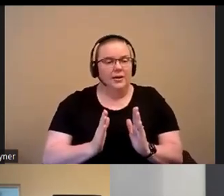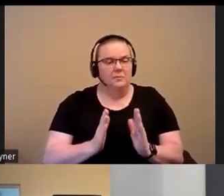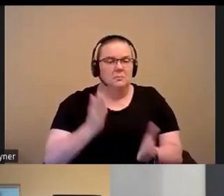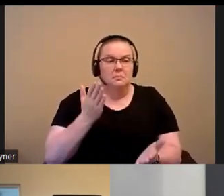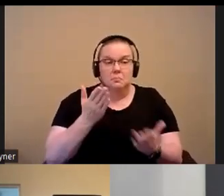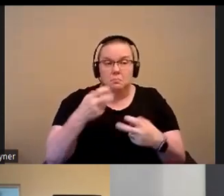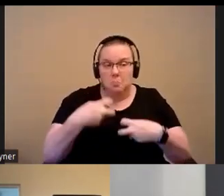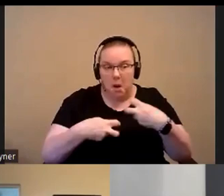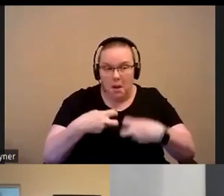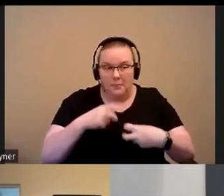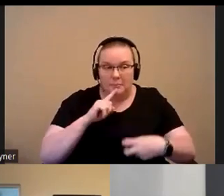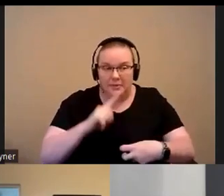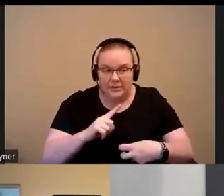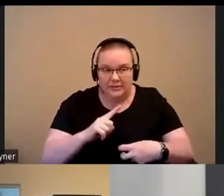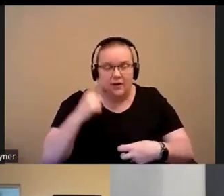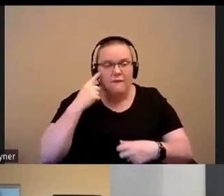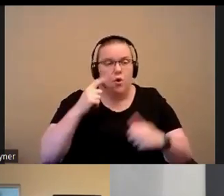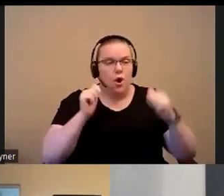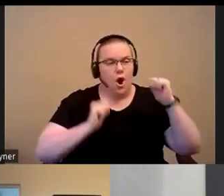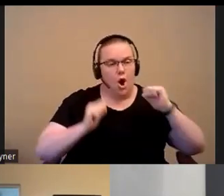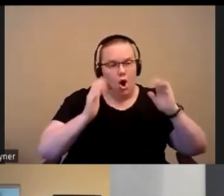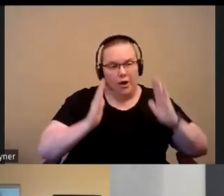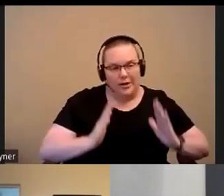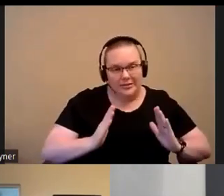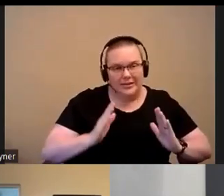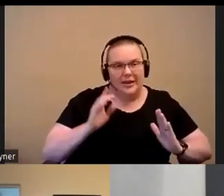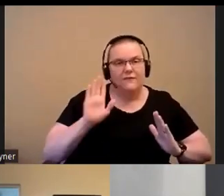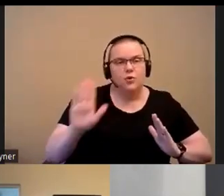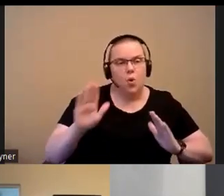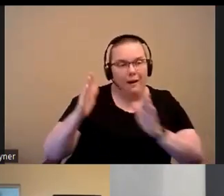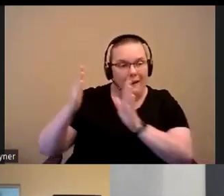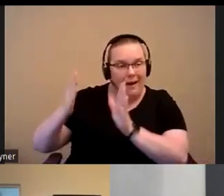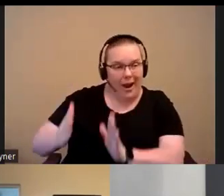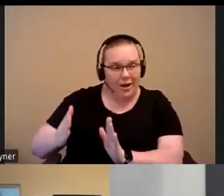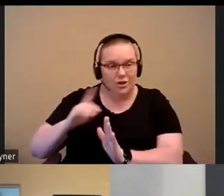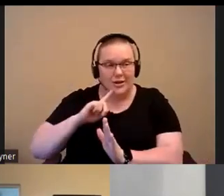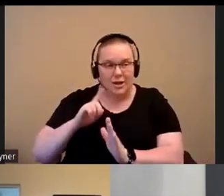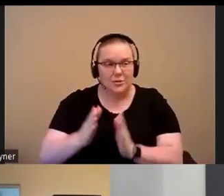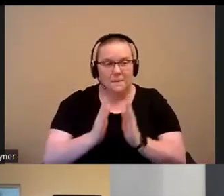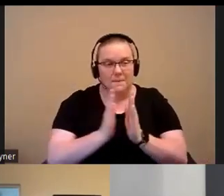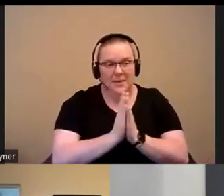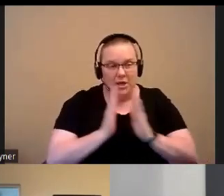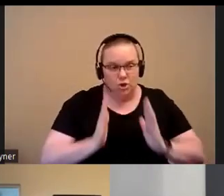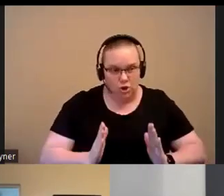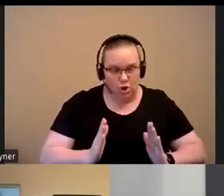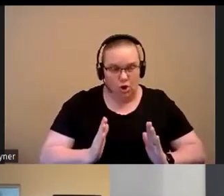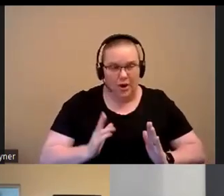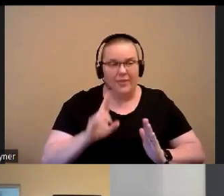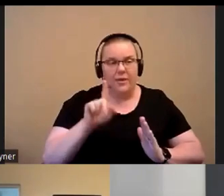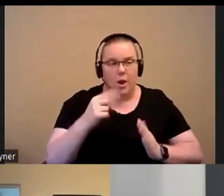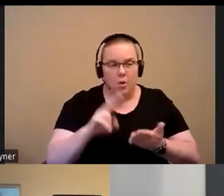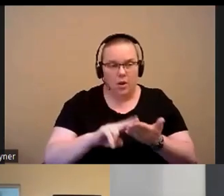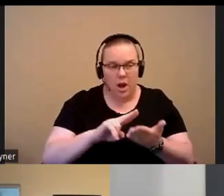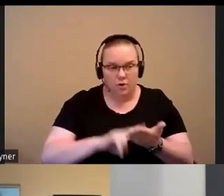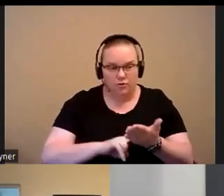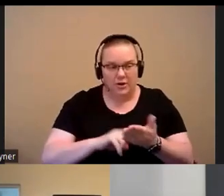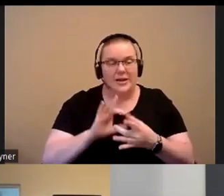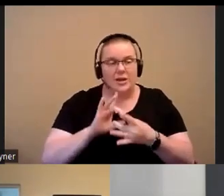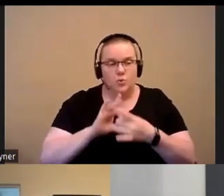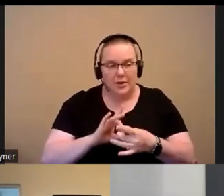Problem is for an artist is if your agent is your petitioner and the only contract that's being submitted is your